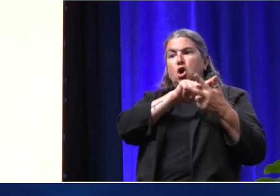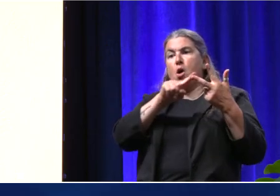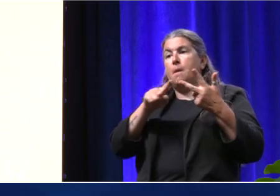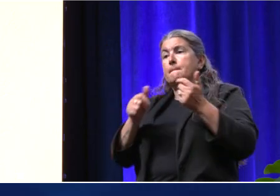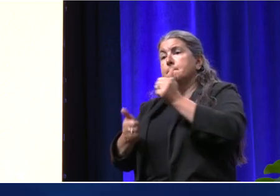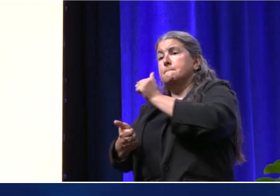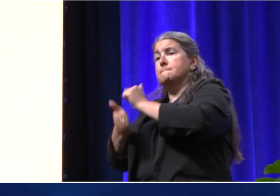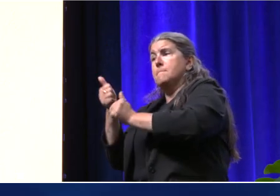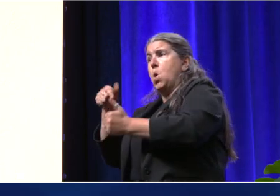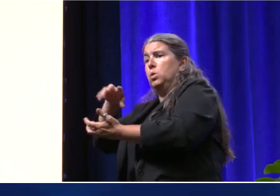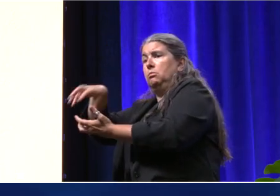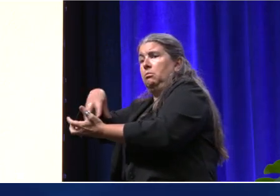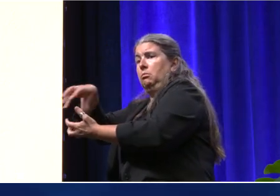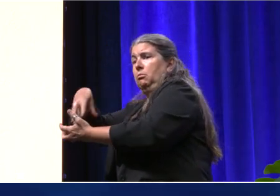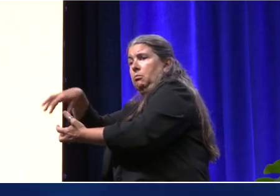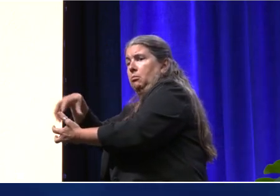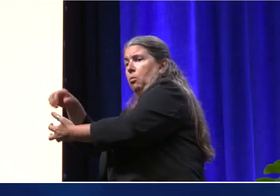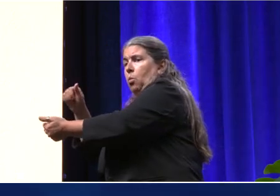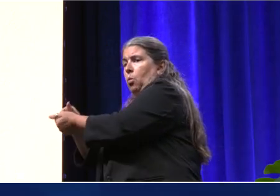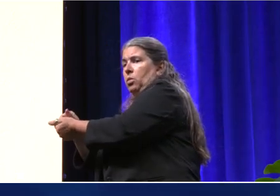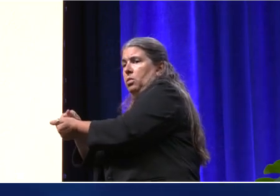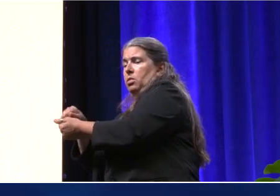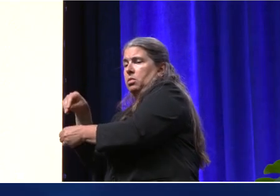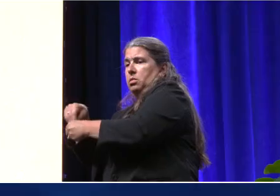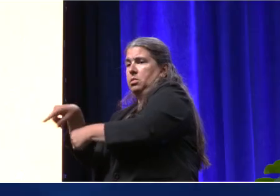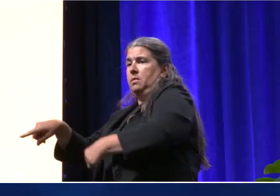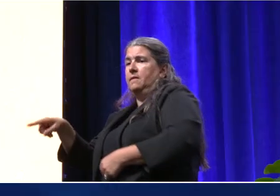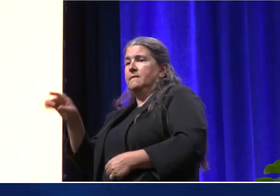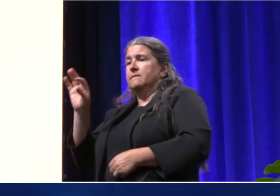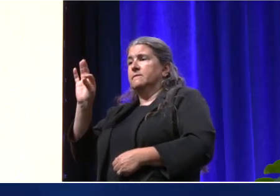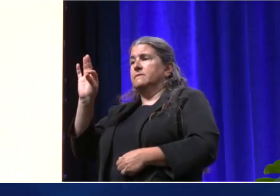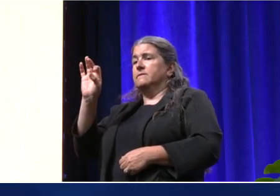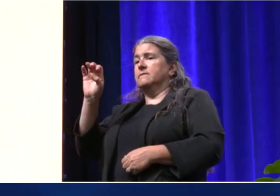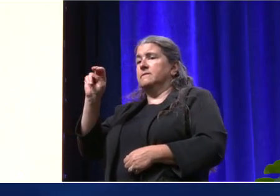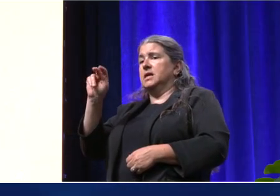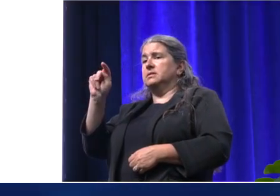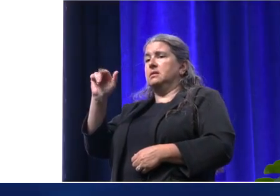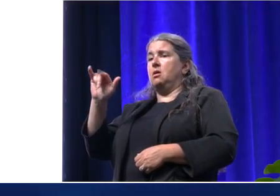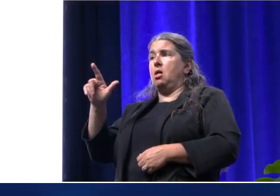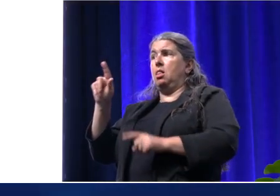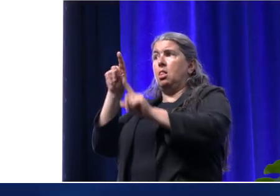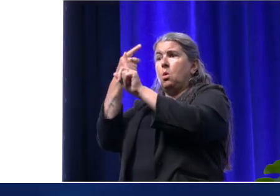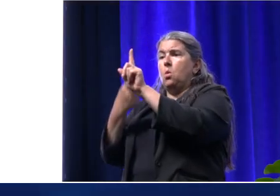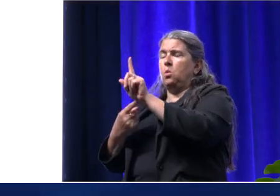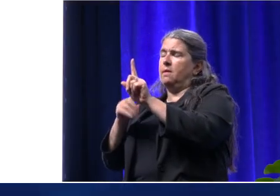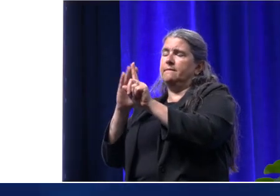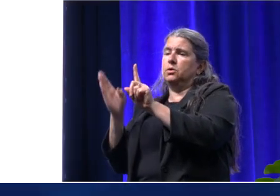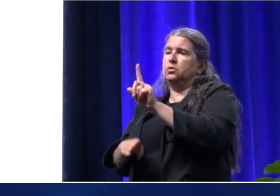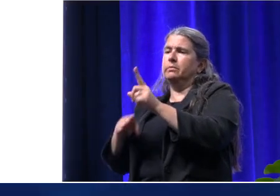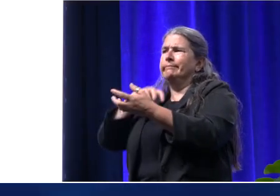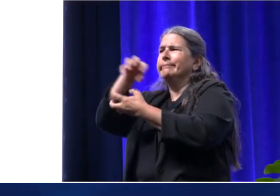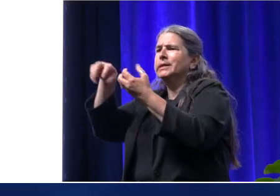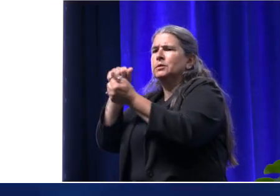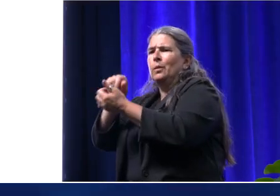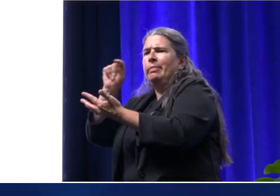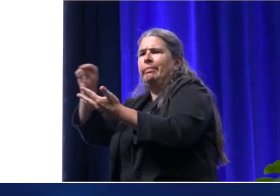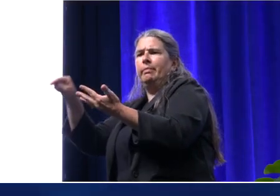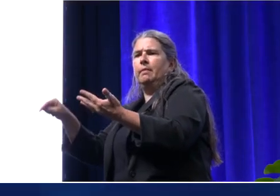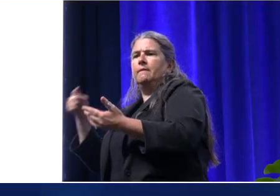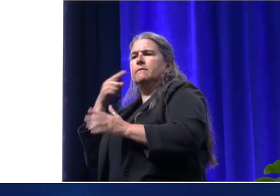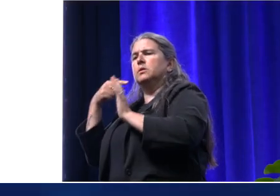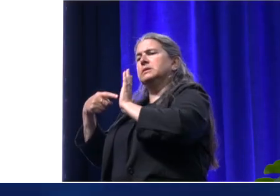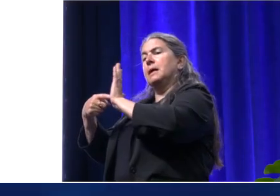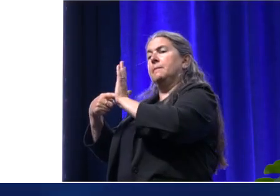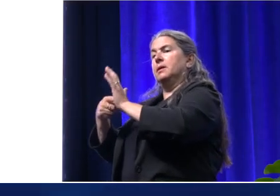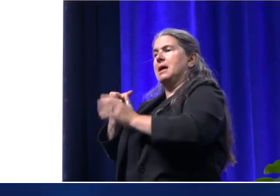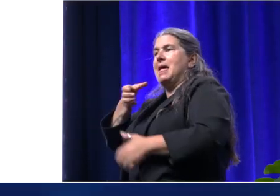polysubstance. We almost never see fentanyl by itself. So how bad can it get? Let's see. So this is an energy drink you can